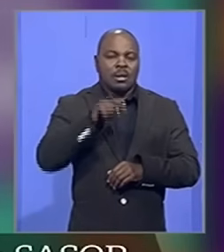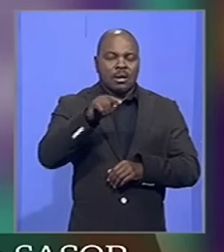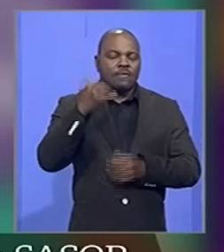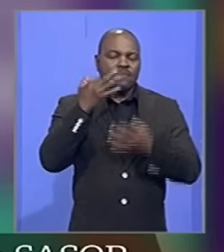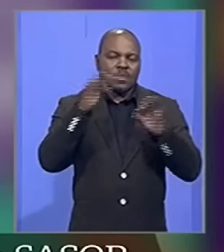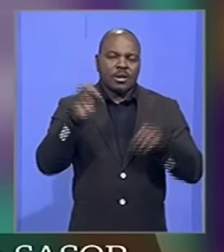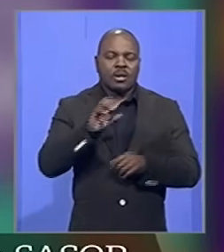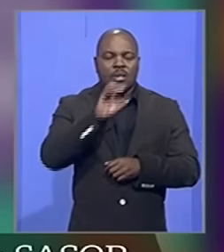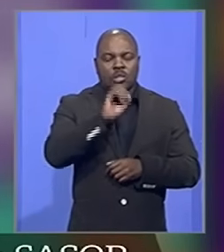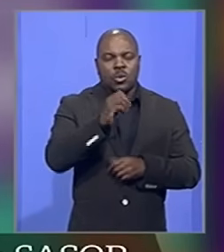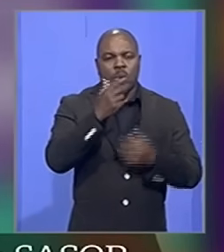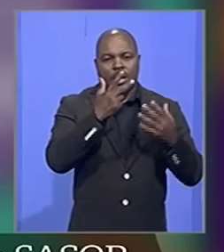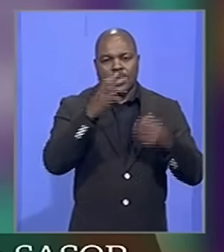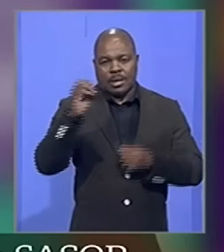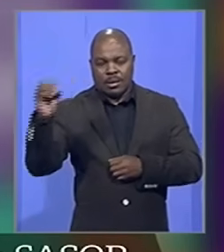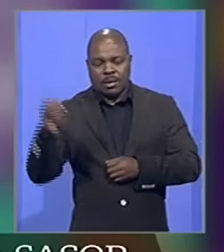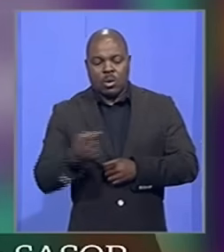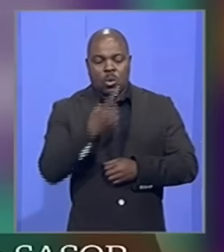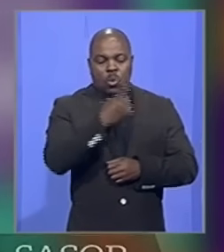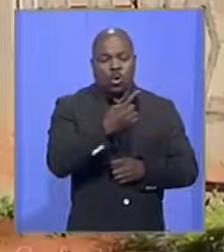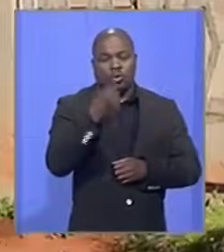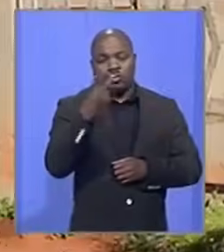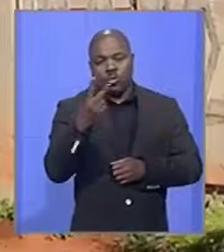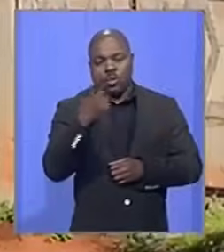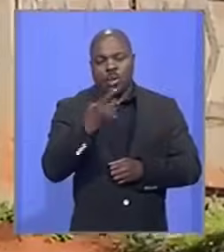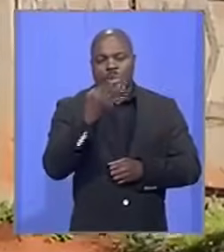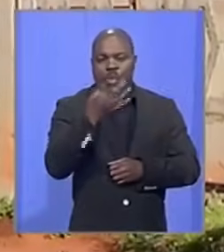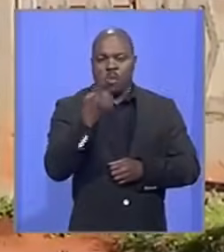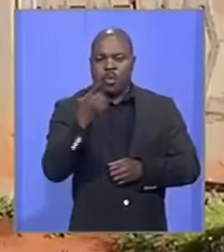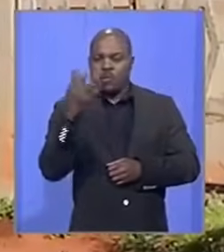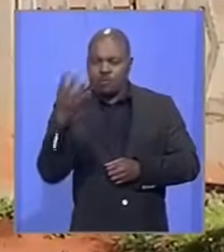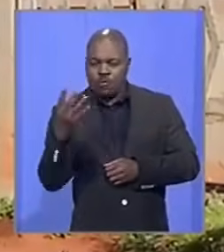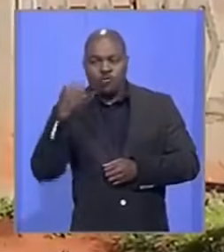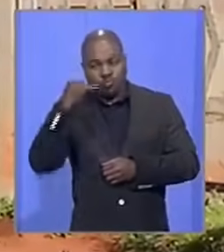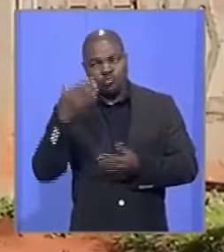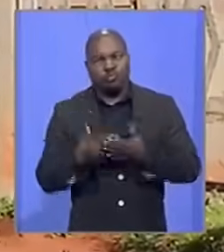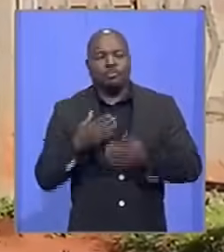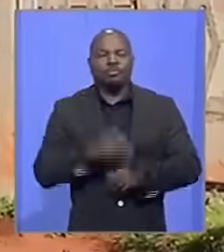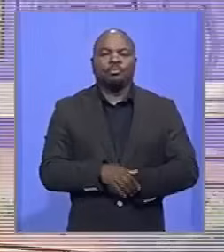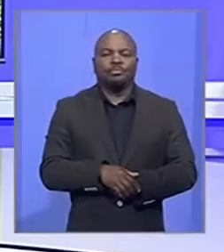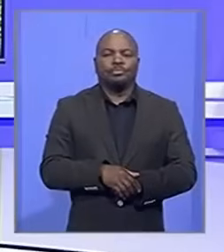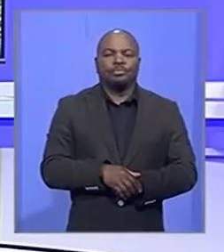ya 0800 121 314.